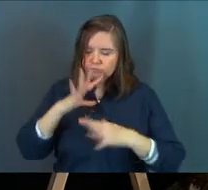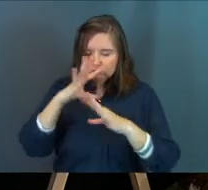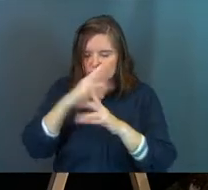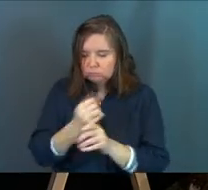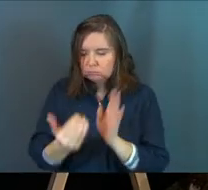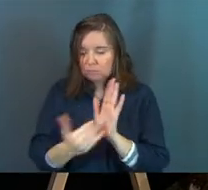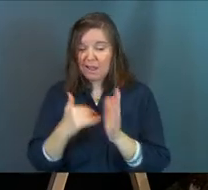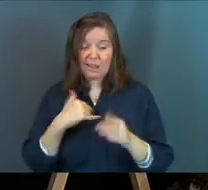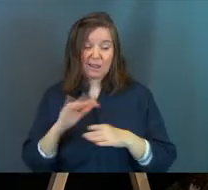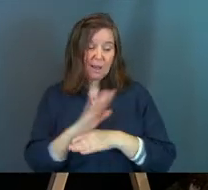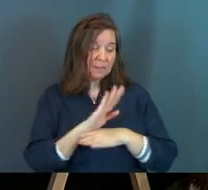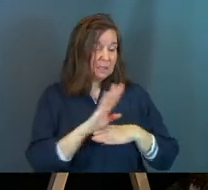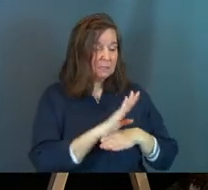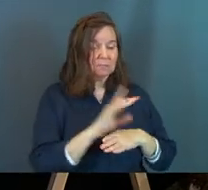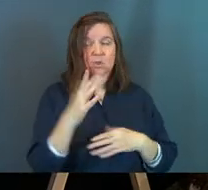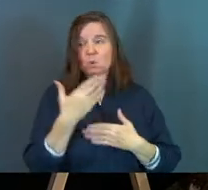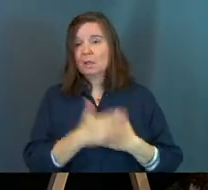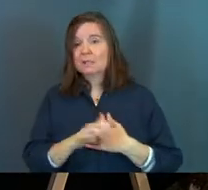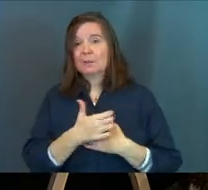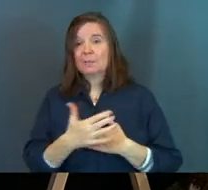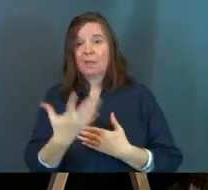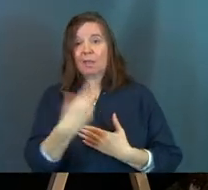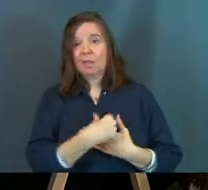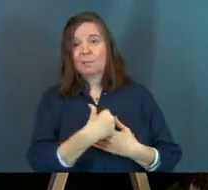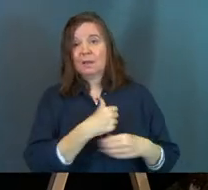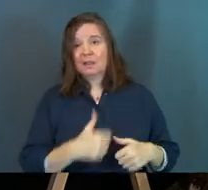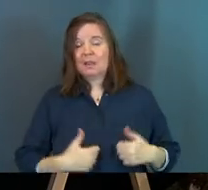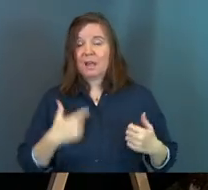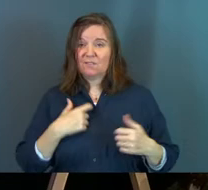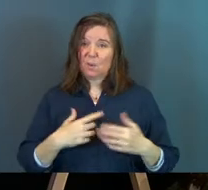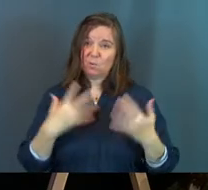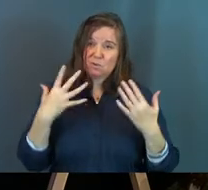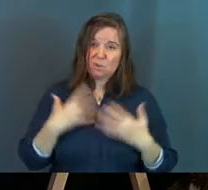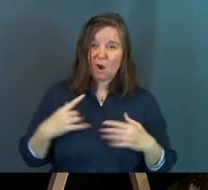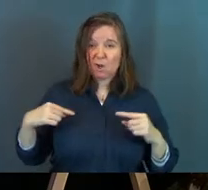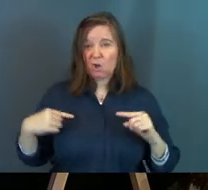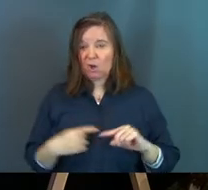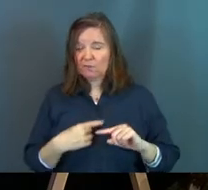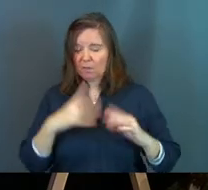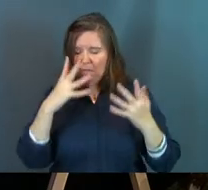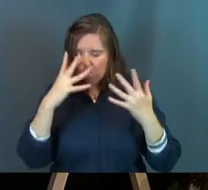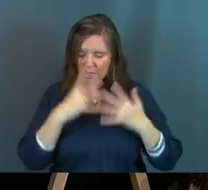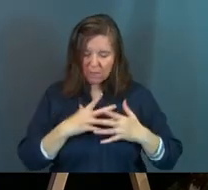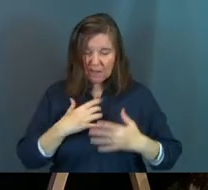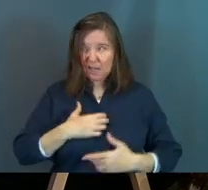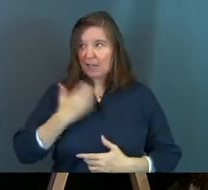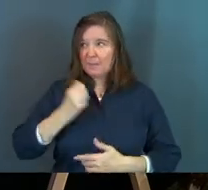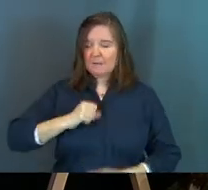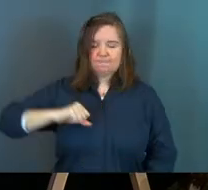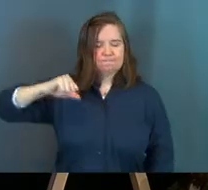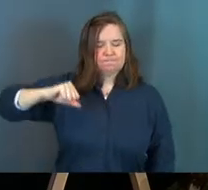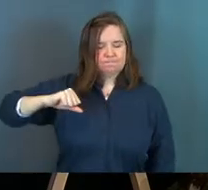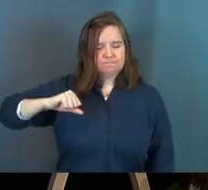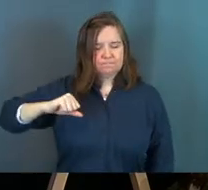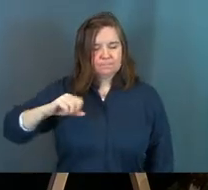busy. You let some things come into my life that were kind of dark and hurtful, and I got mad at you, Father.